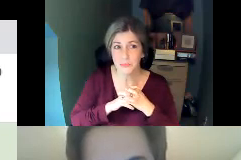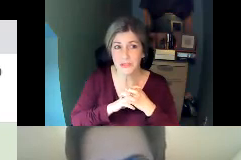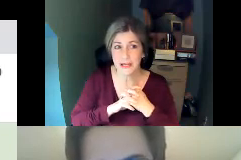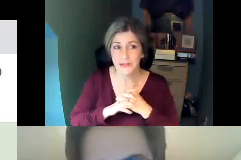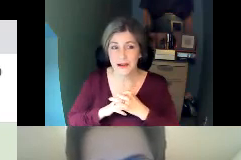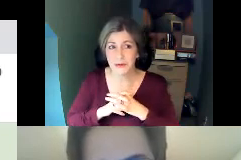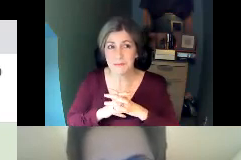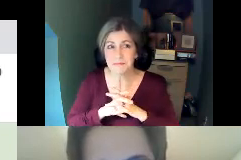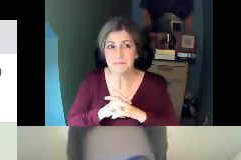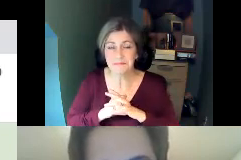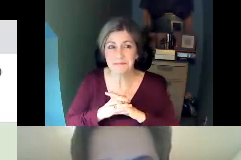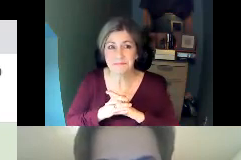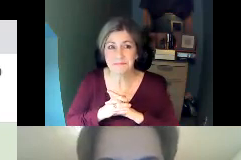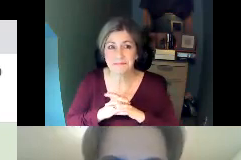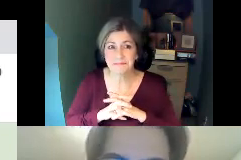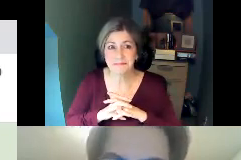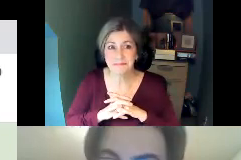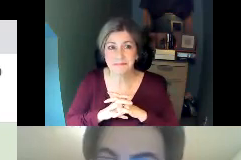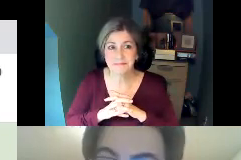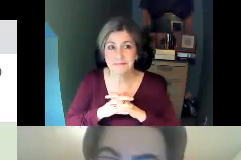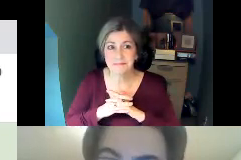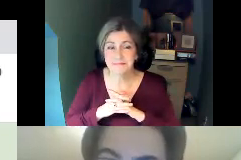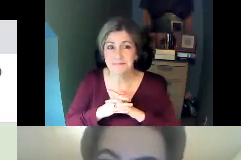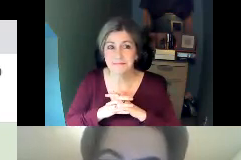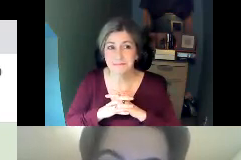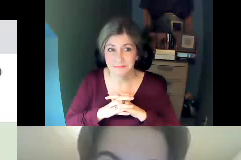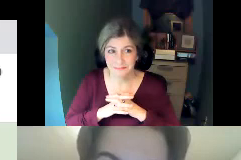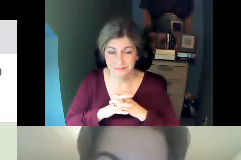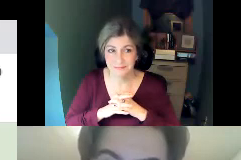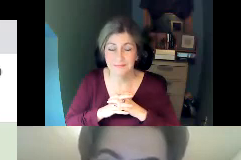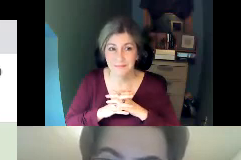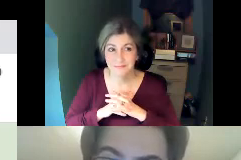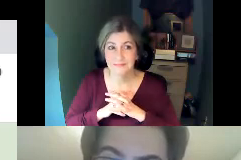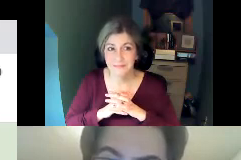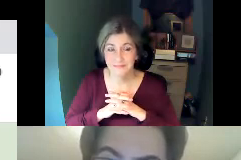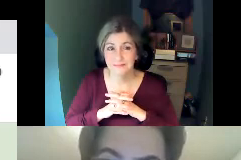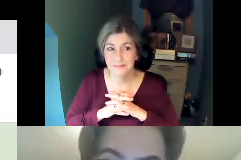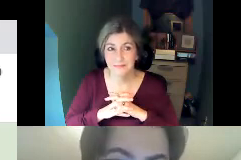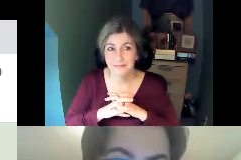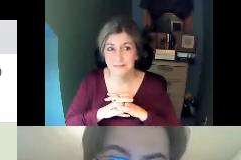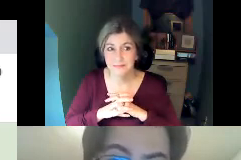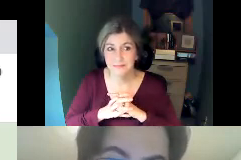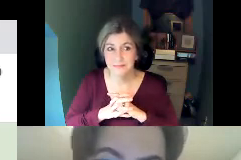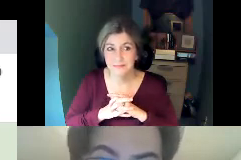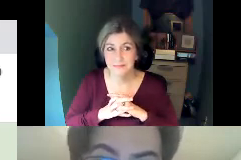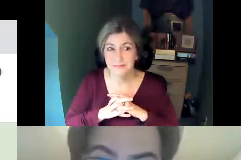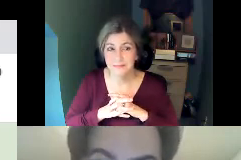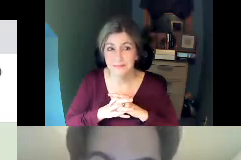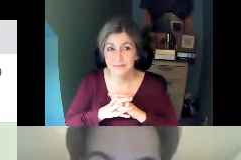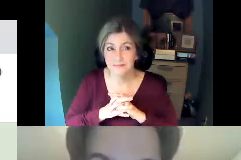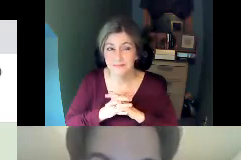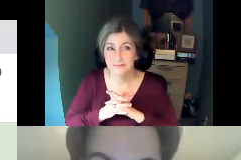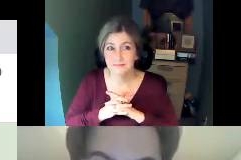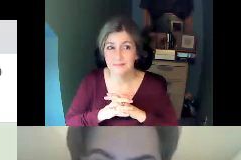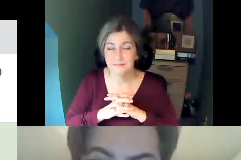not 100% on that one. So in my experience, and I do not have a